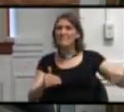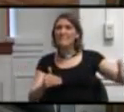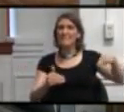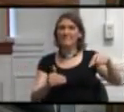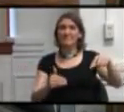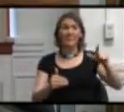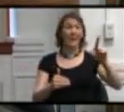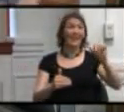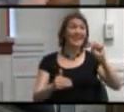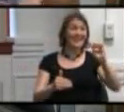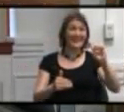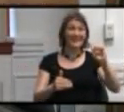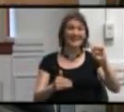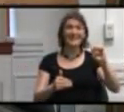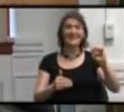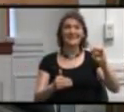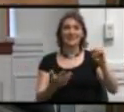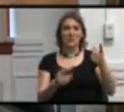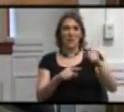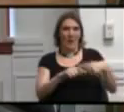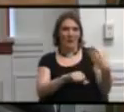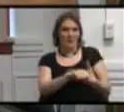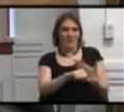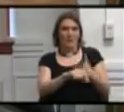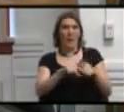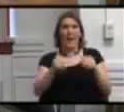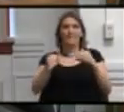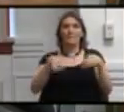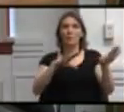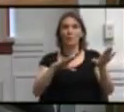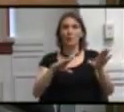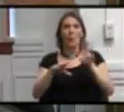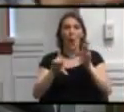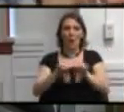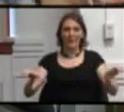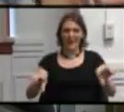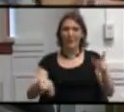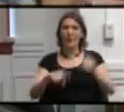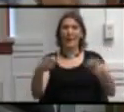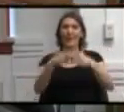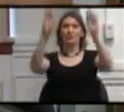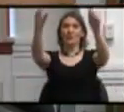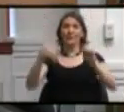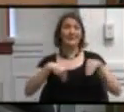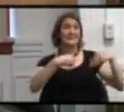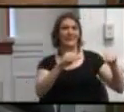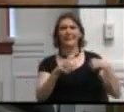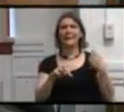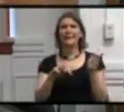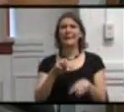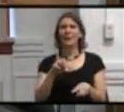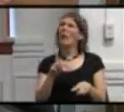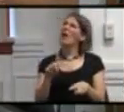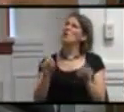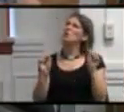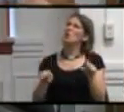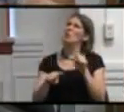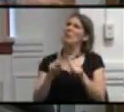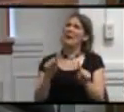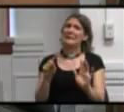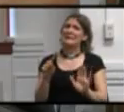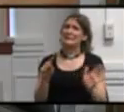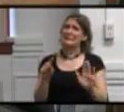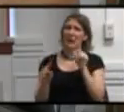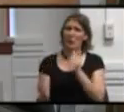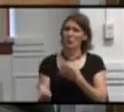by definition not collateral. You can't move a water main, you can't take electrical out and sell it. I guess you could, but it's not